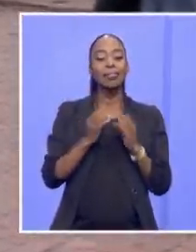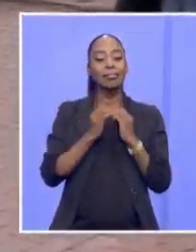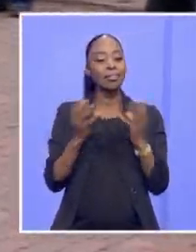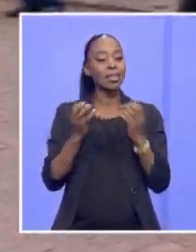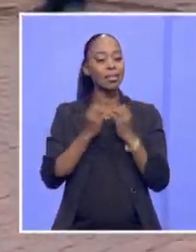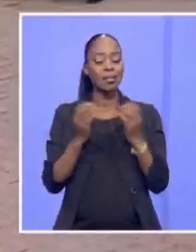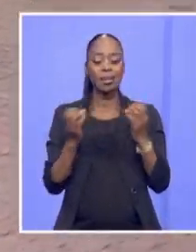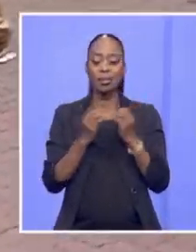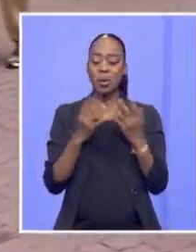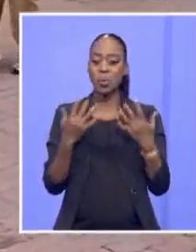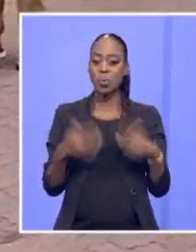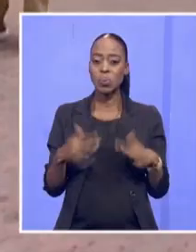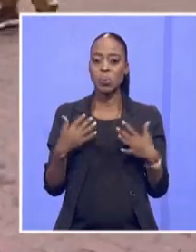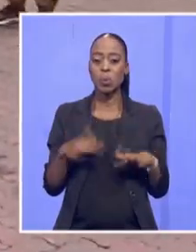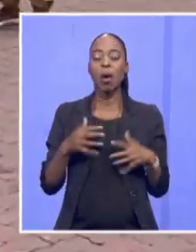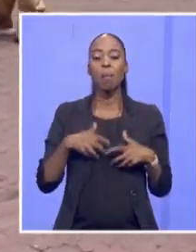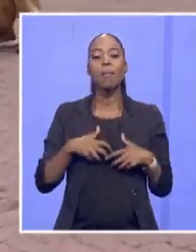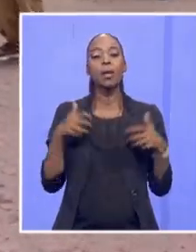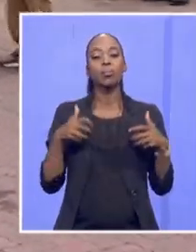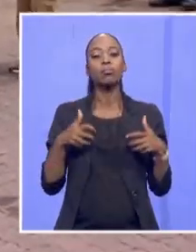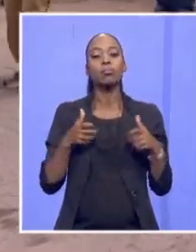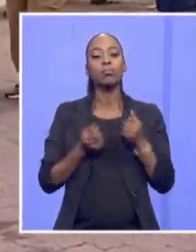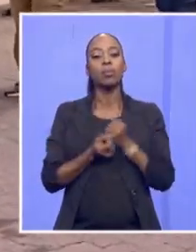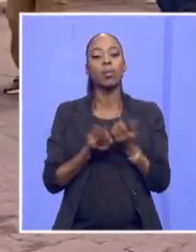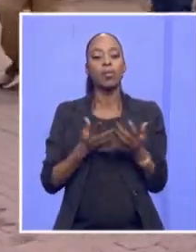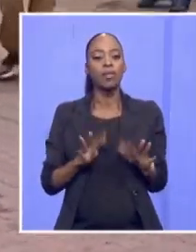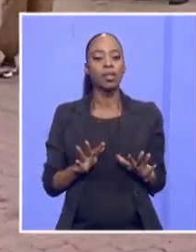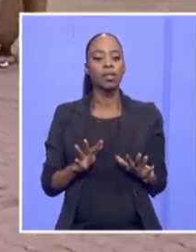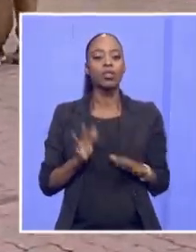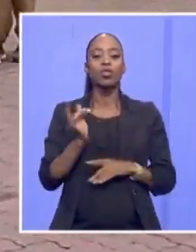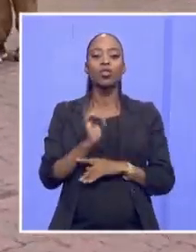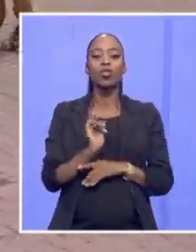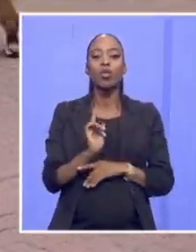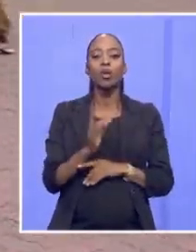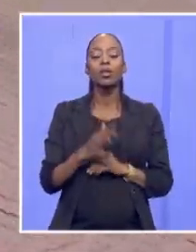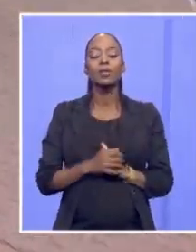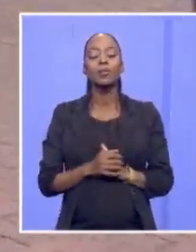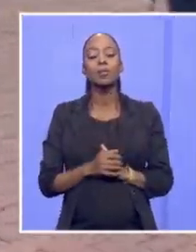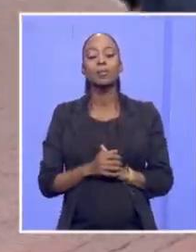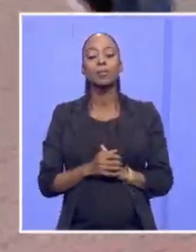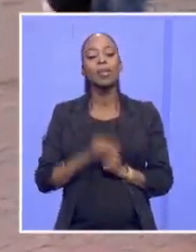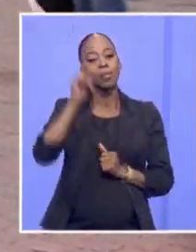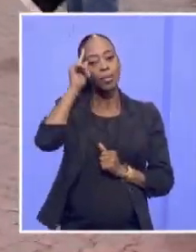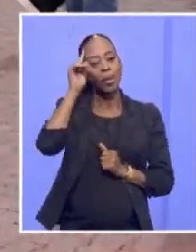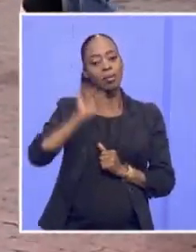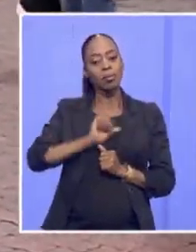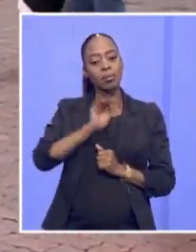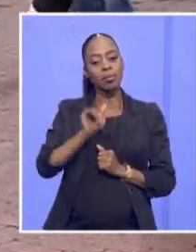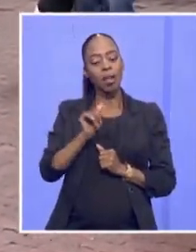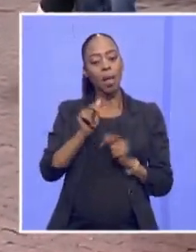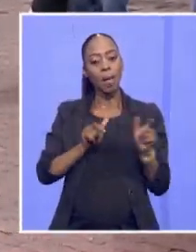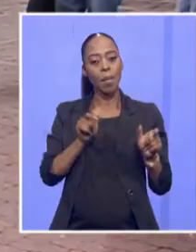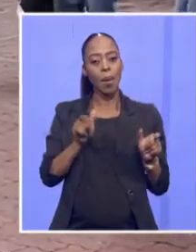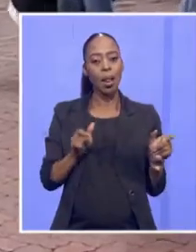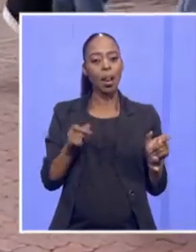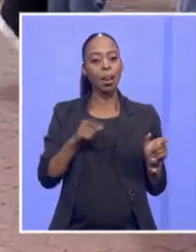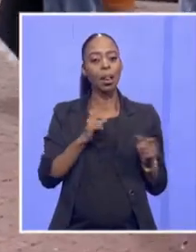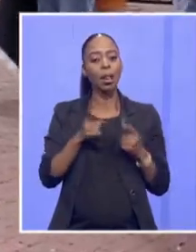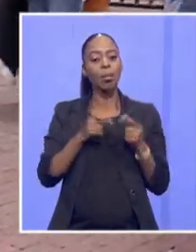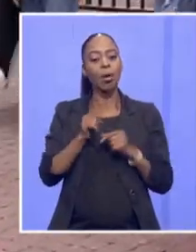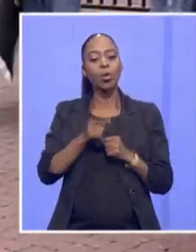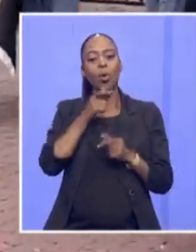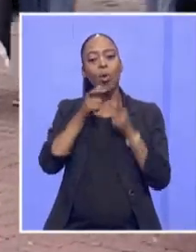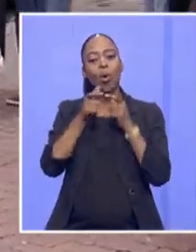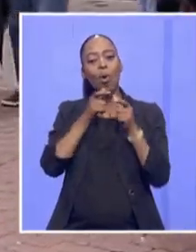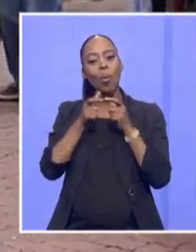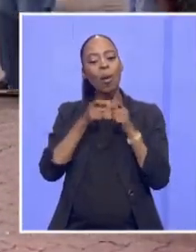of the anger, you know, of black South Africans over these racist comments